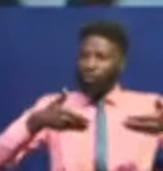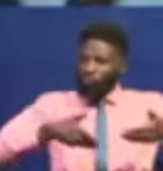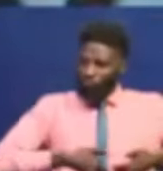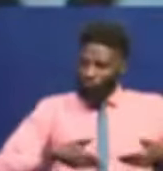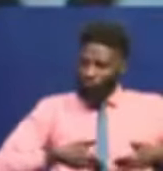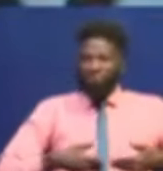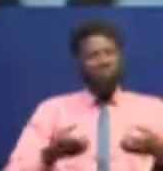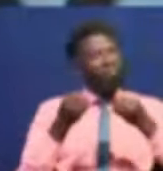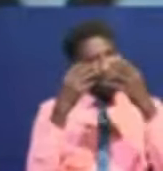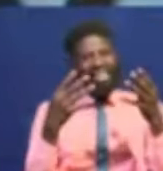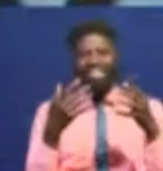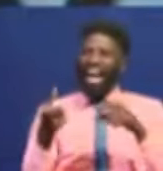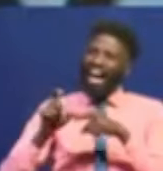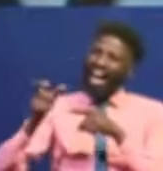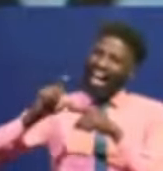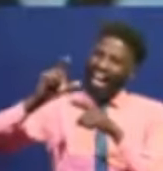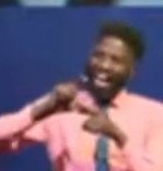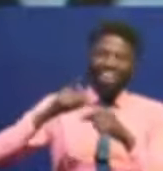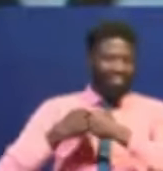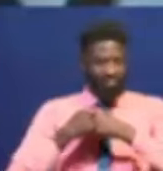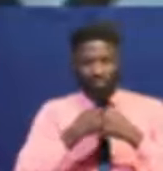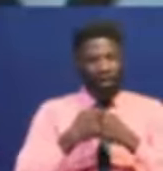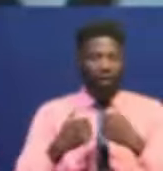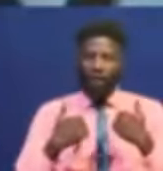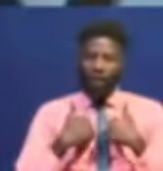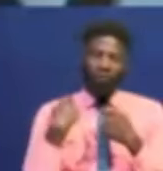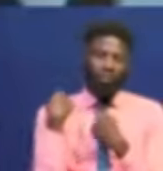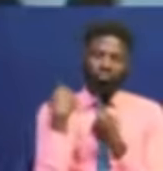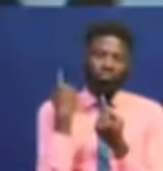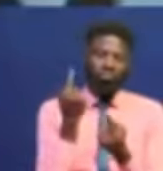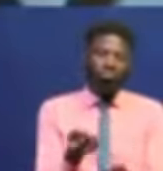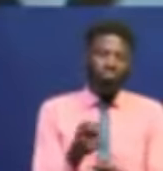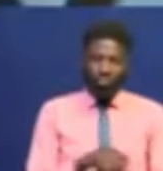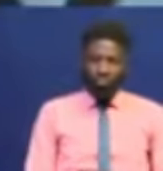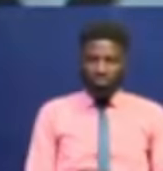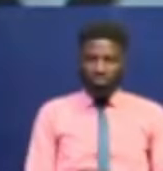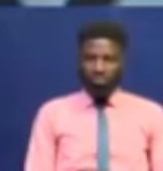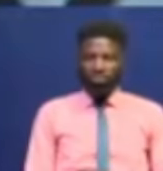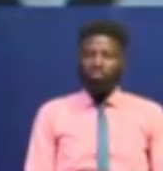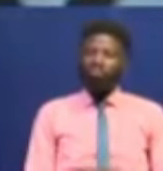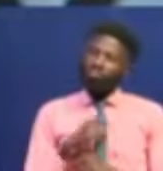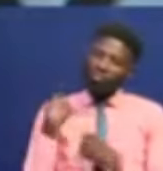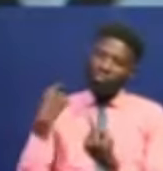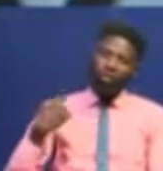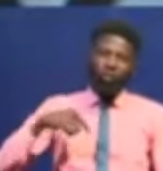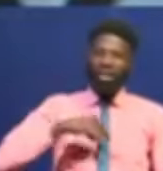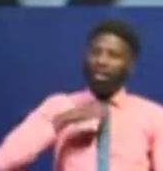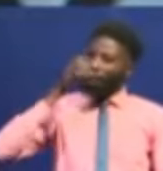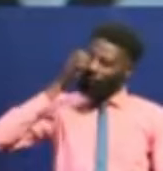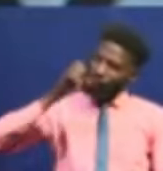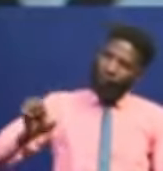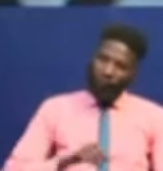a demographic challenge as a nation, which we have ignored for very